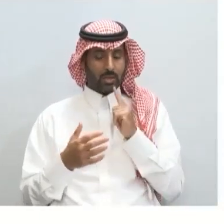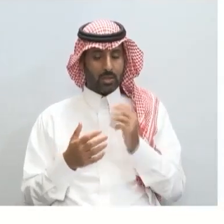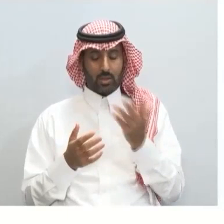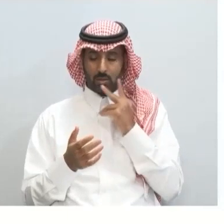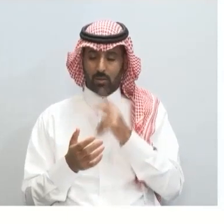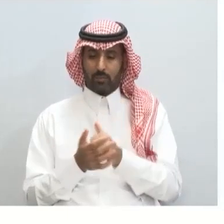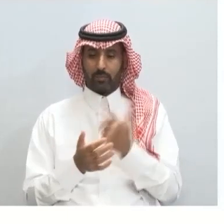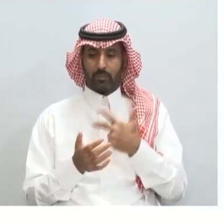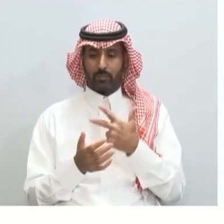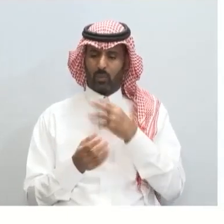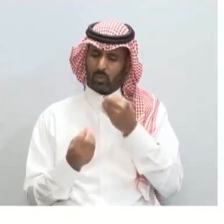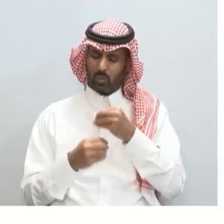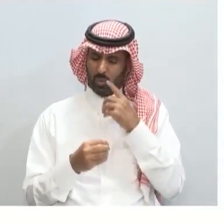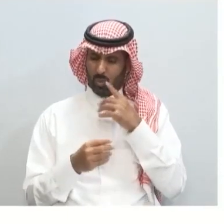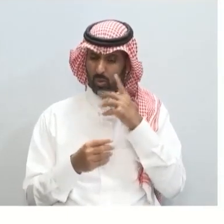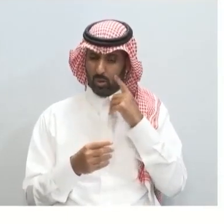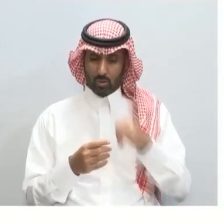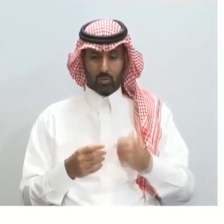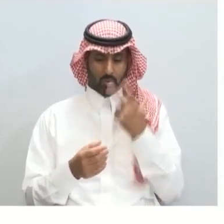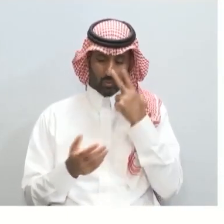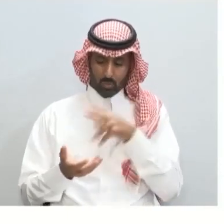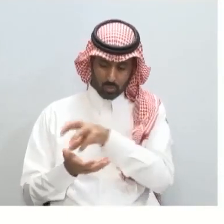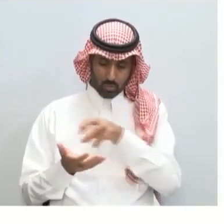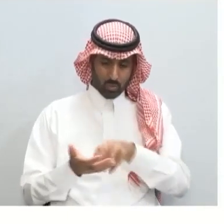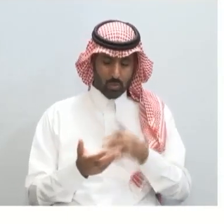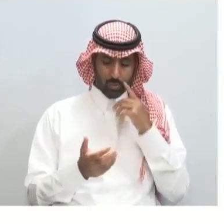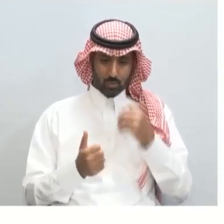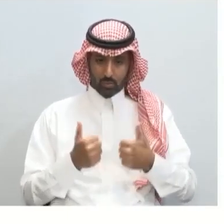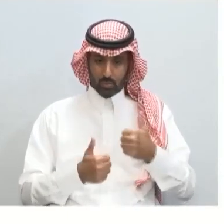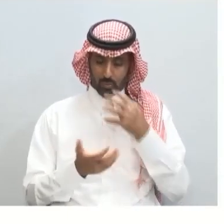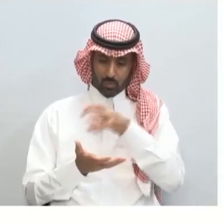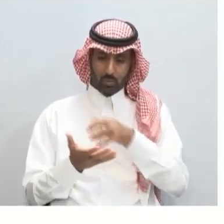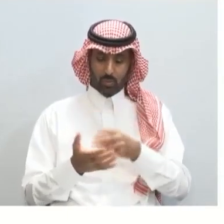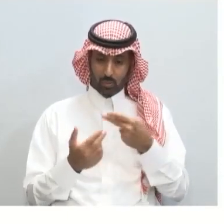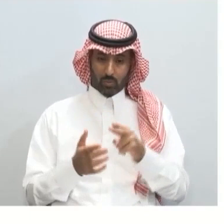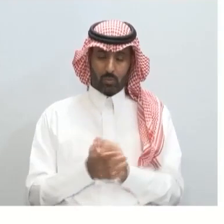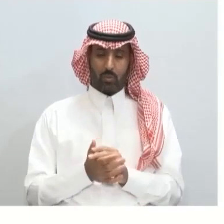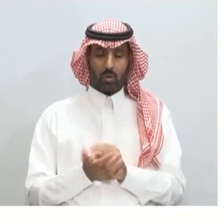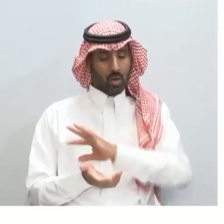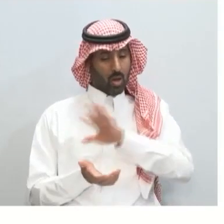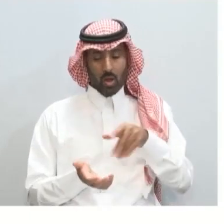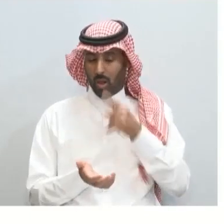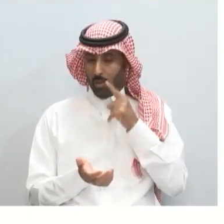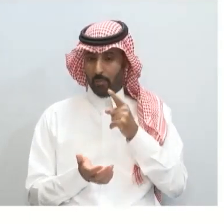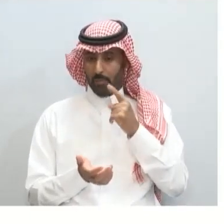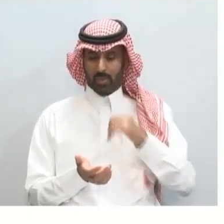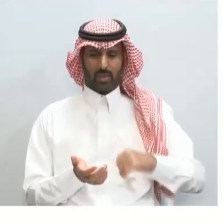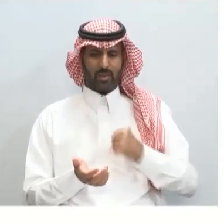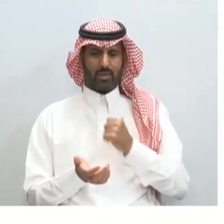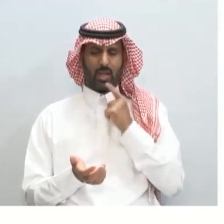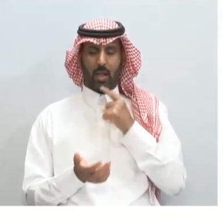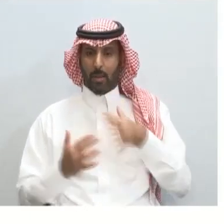86% as we learned previously 86% of high school students agree that most students do cheat